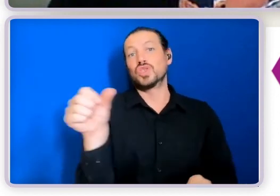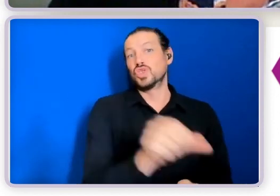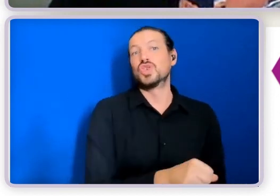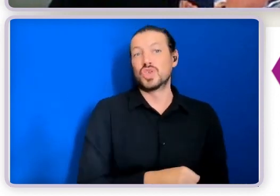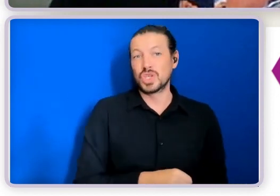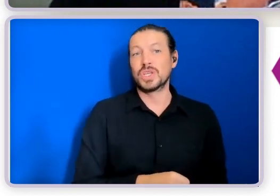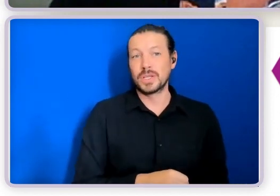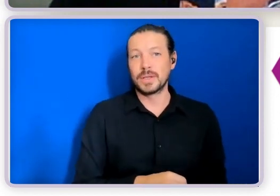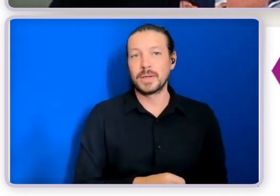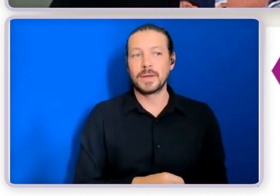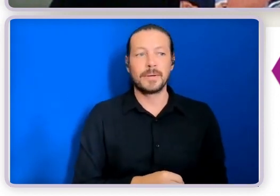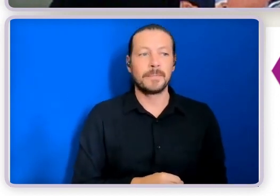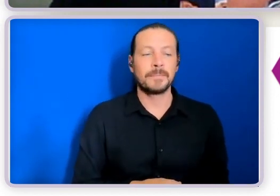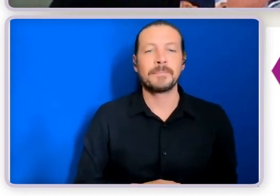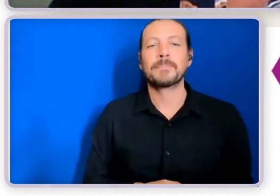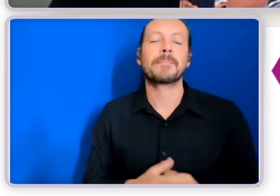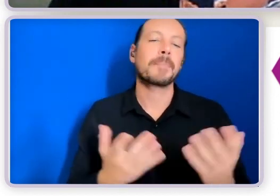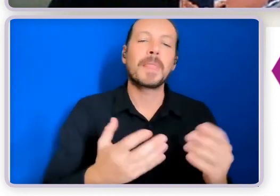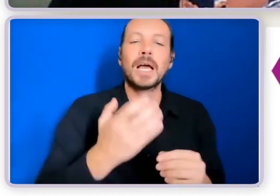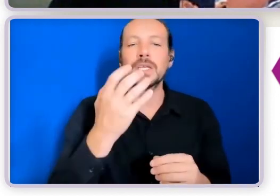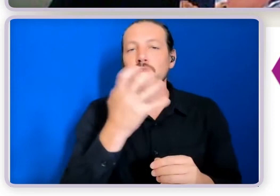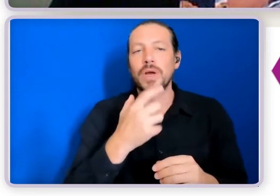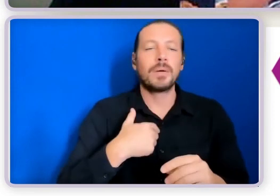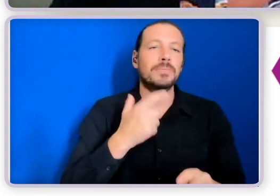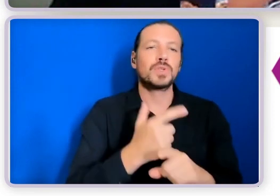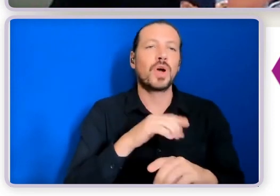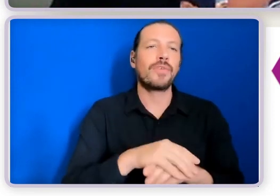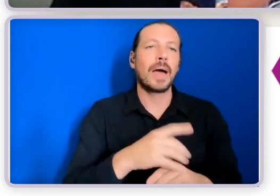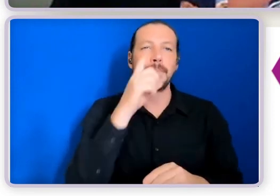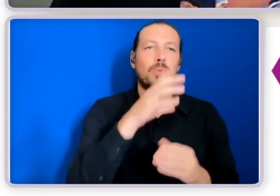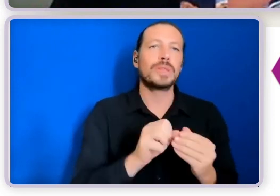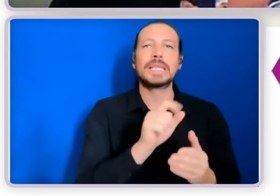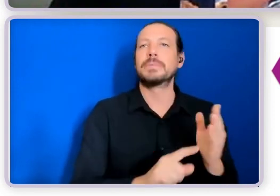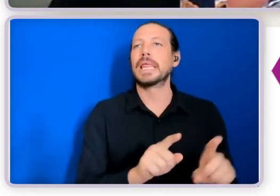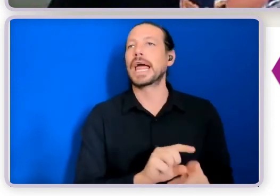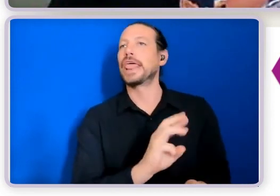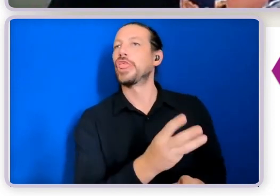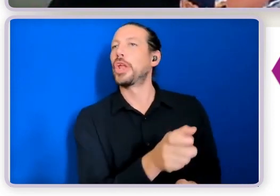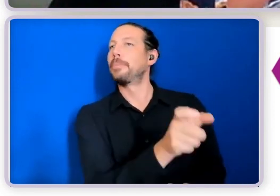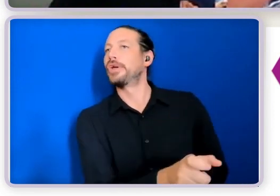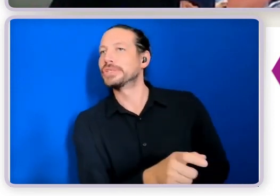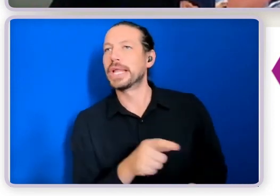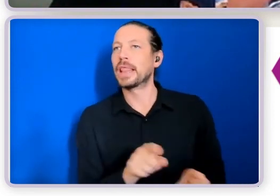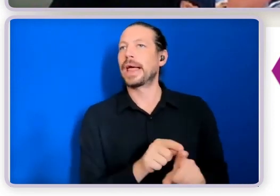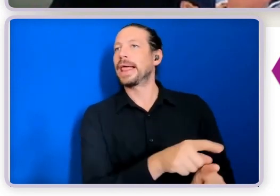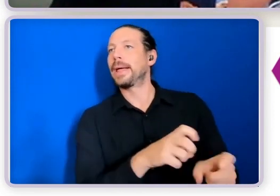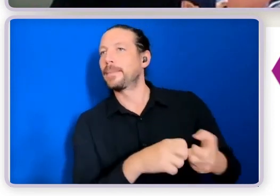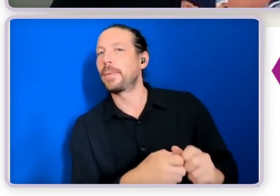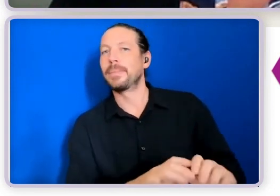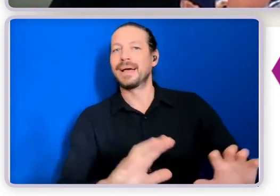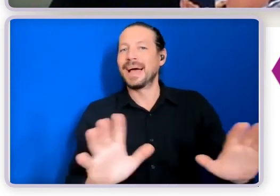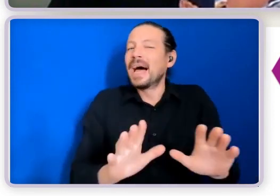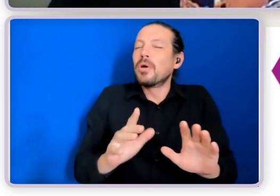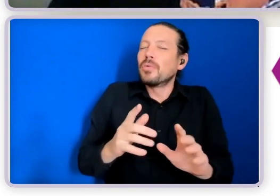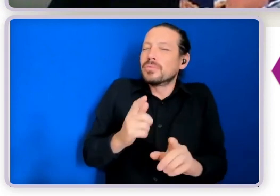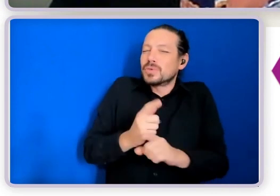apologise that I'm talking about people with disabilities in the third person as if they're a problem, but we are talking about behaviours of concern,